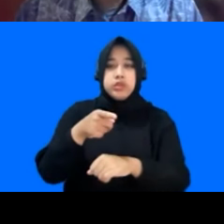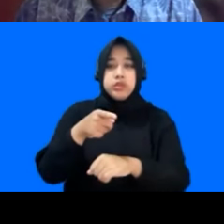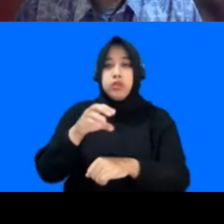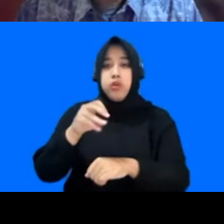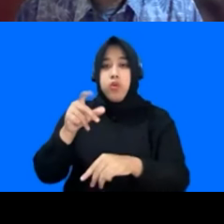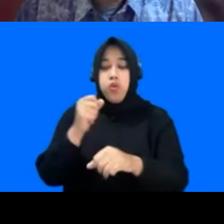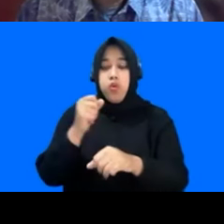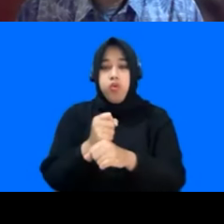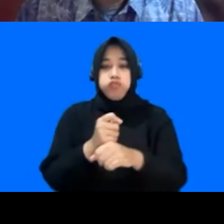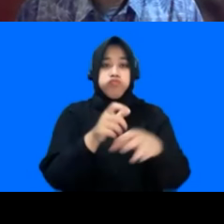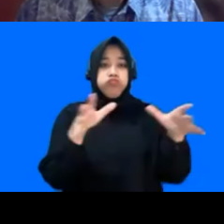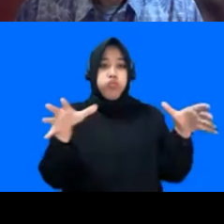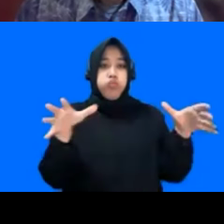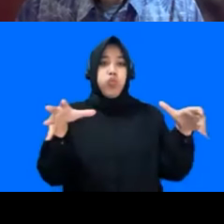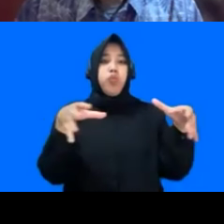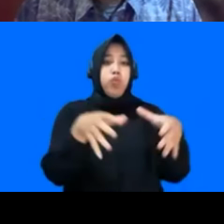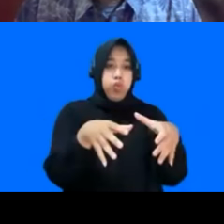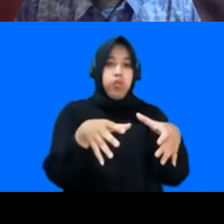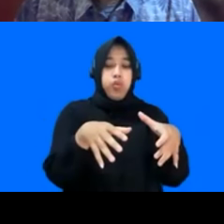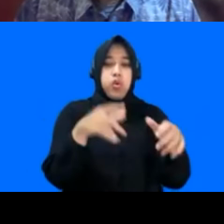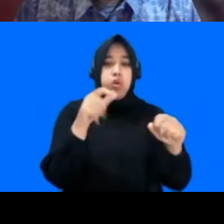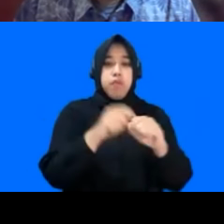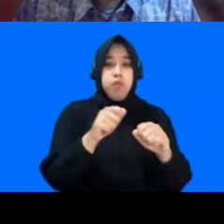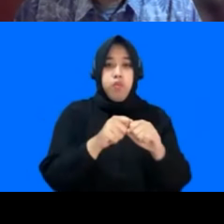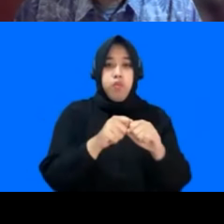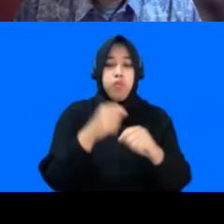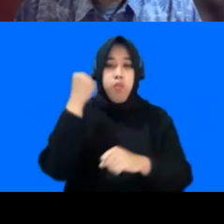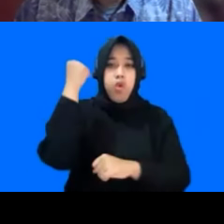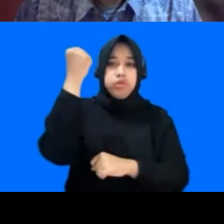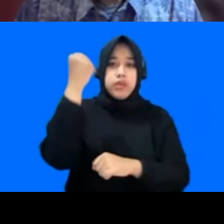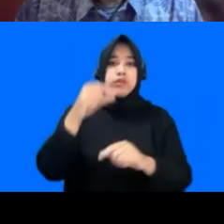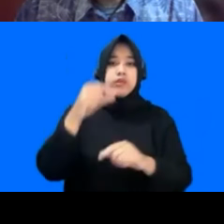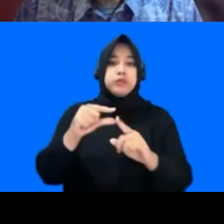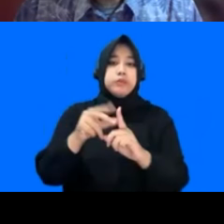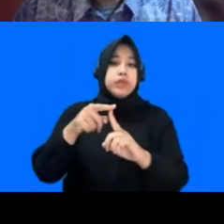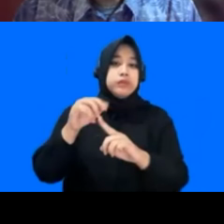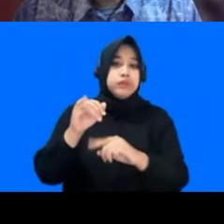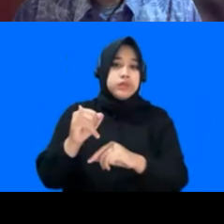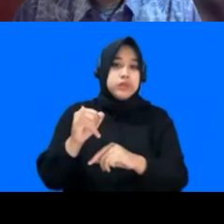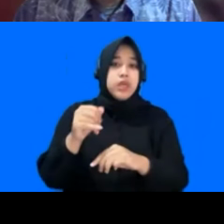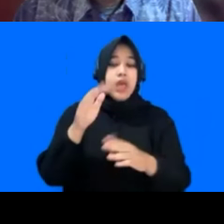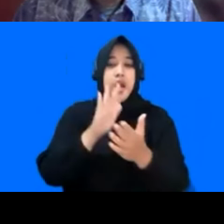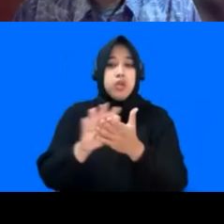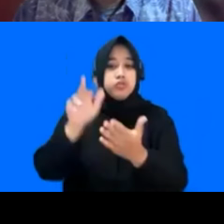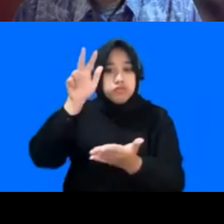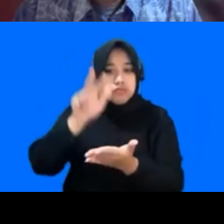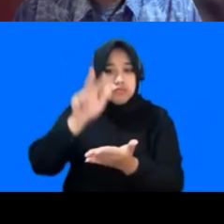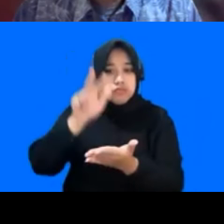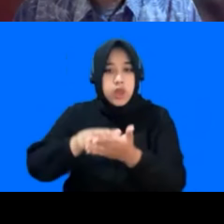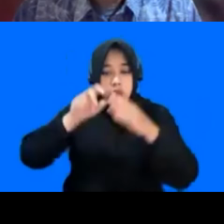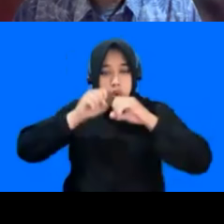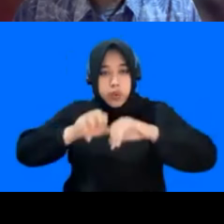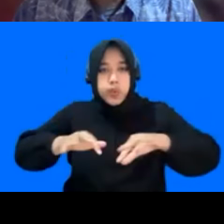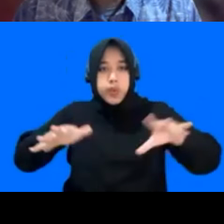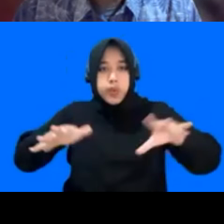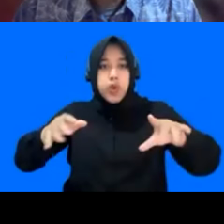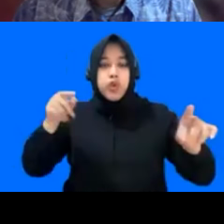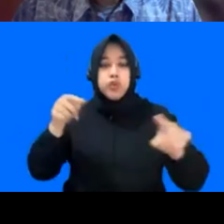petition and put this out, highlighting the crisis and presenting specific